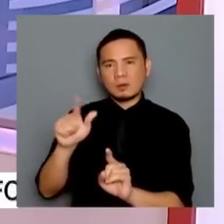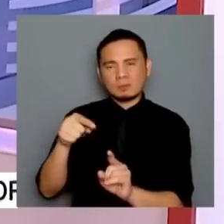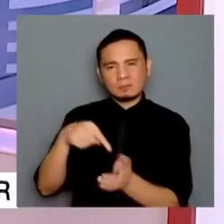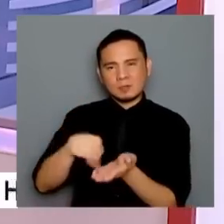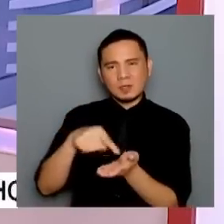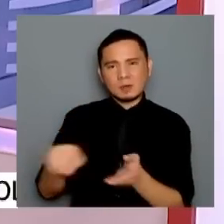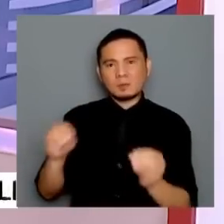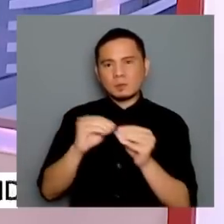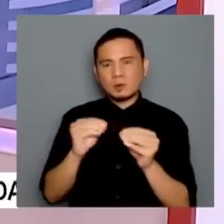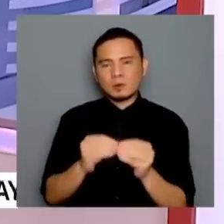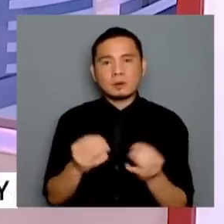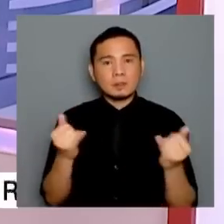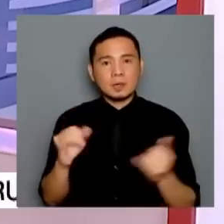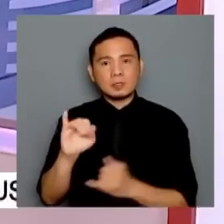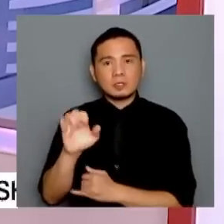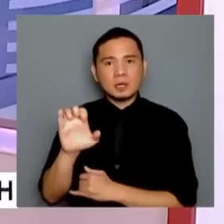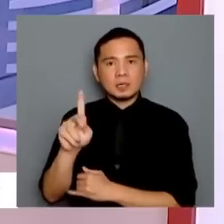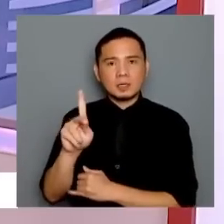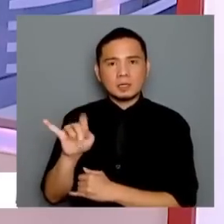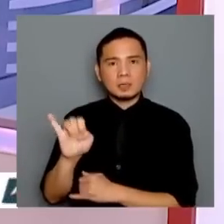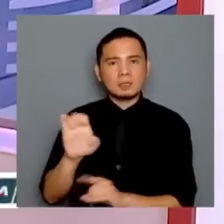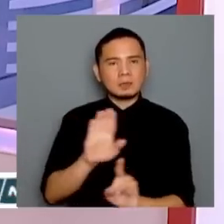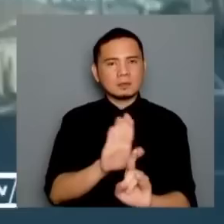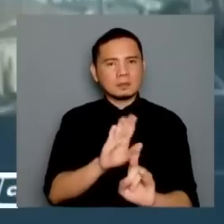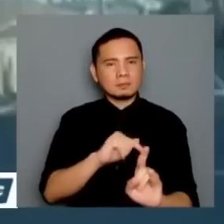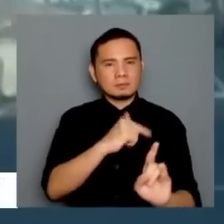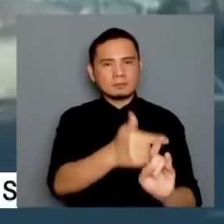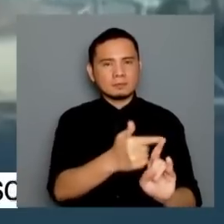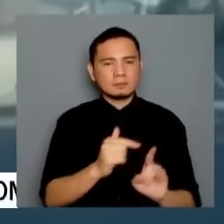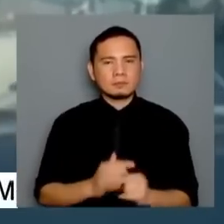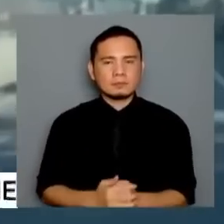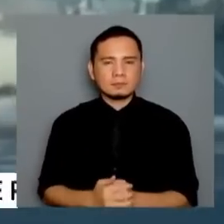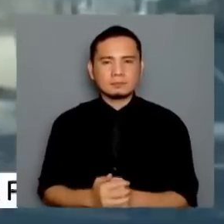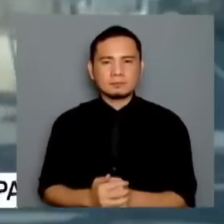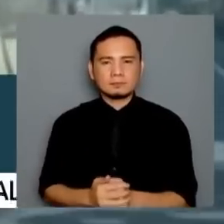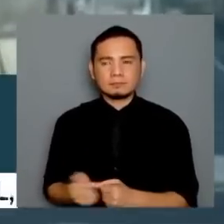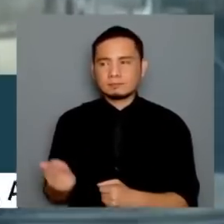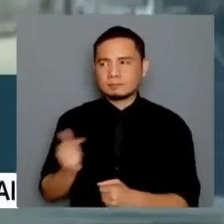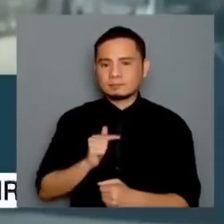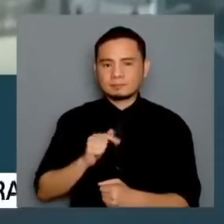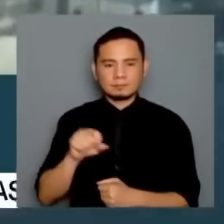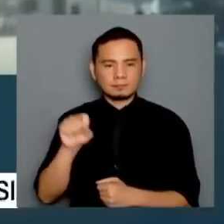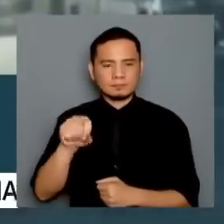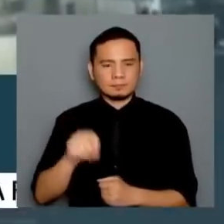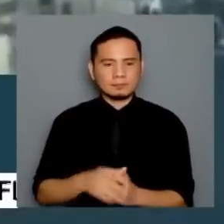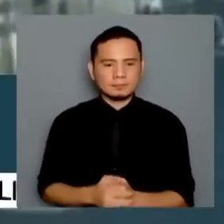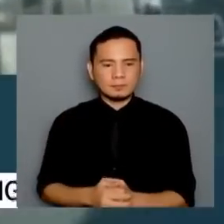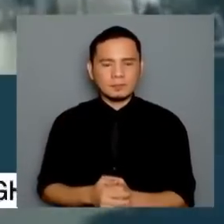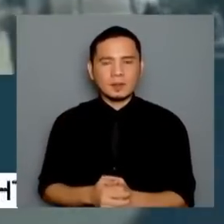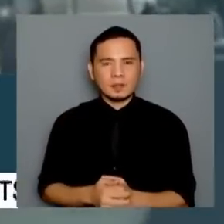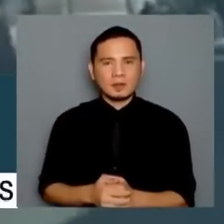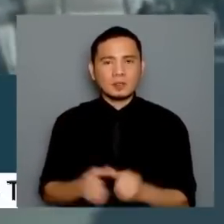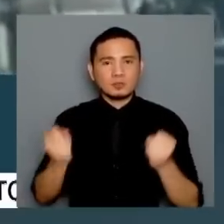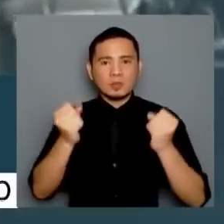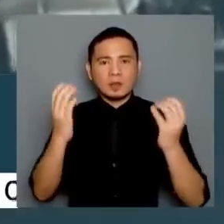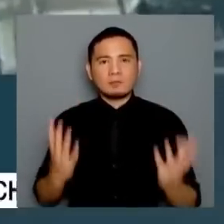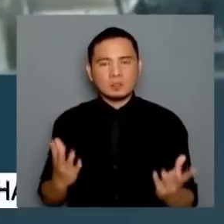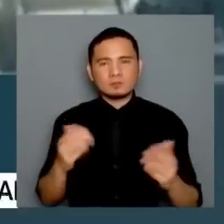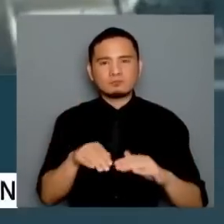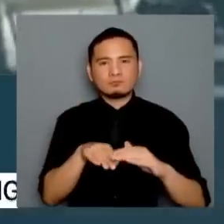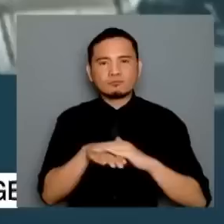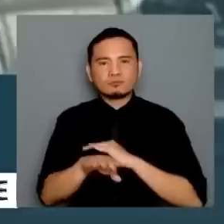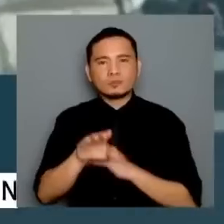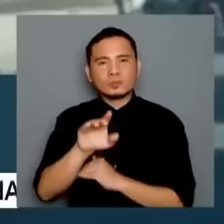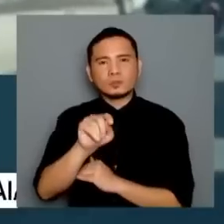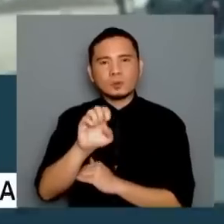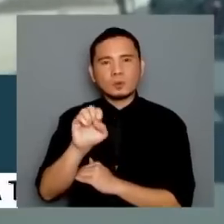joins us with the details. Jackie, over to you. Carmina, motorists are welcome with a higher toll at Cavitex C5 link after